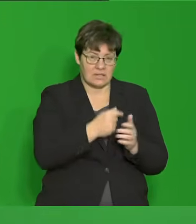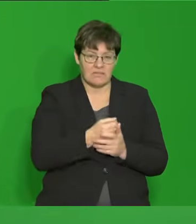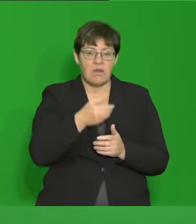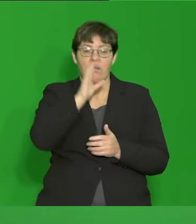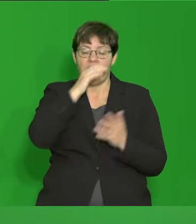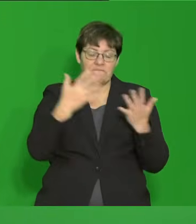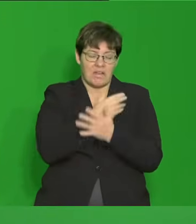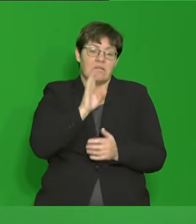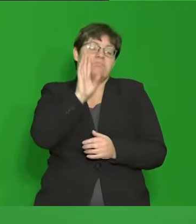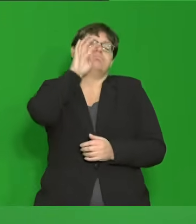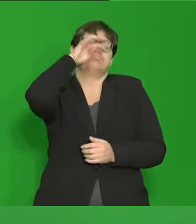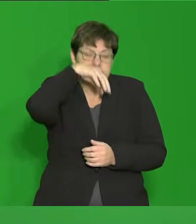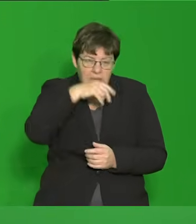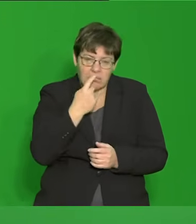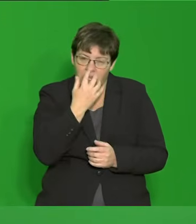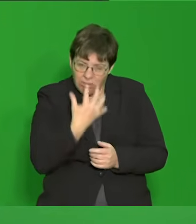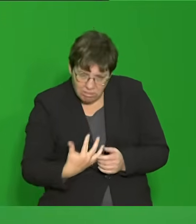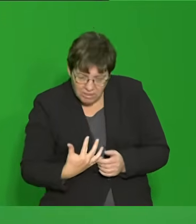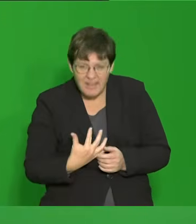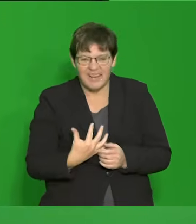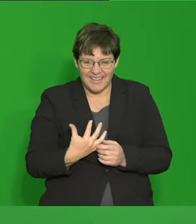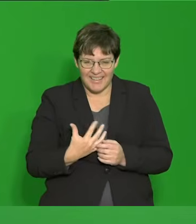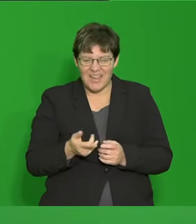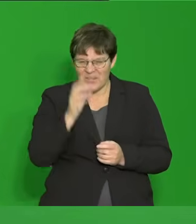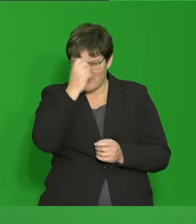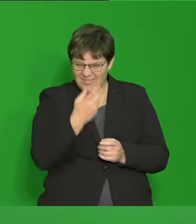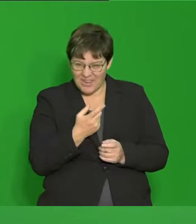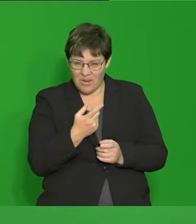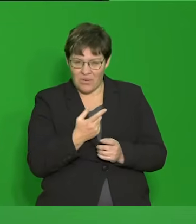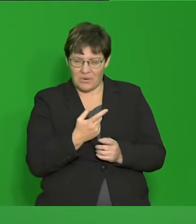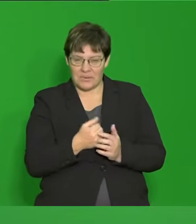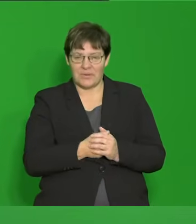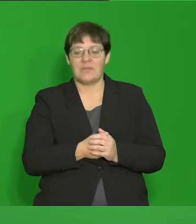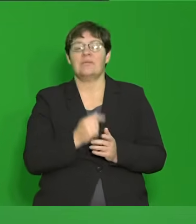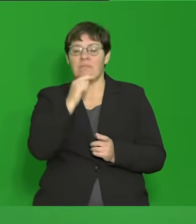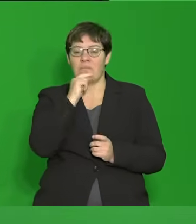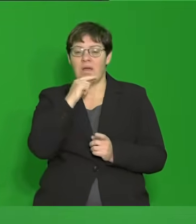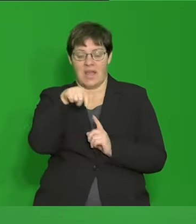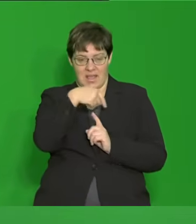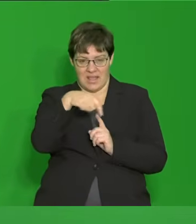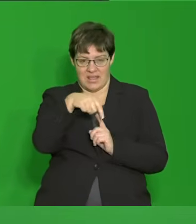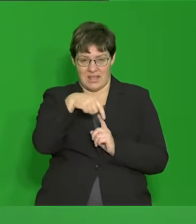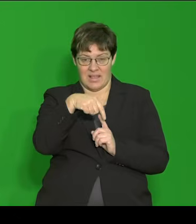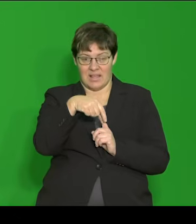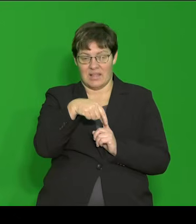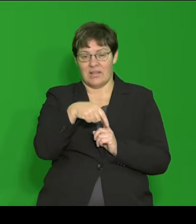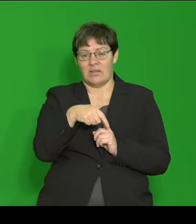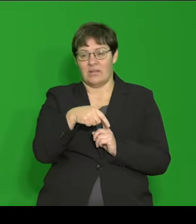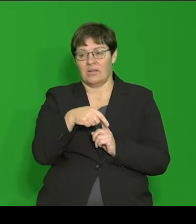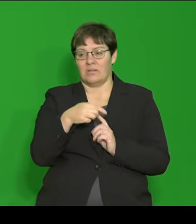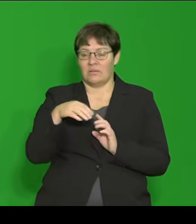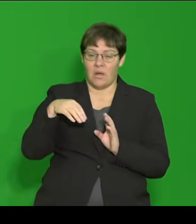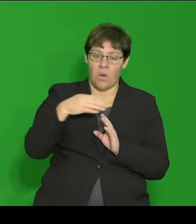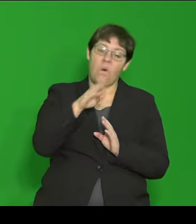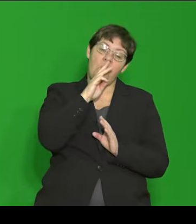when you drink fast, you find that sometimes you can actually get the water up into your nasal passage. It is the uvula that